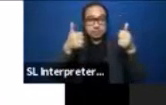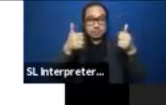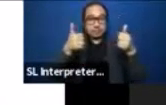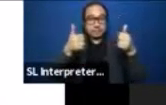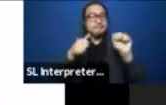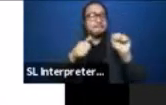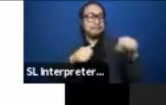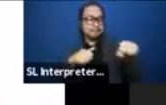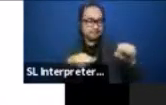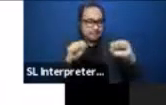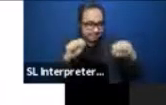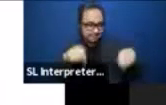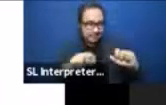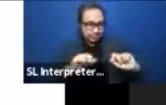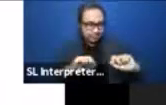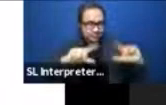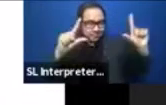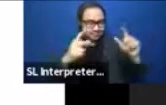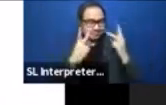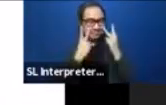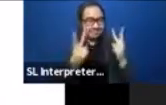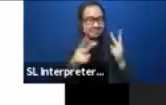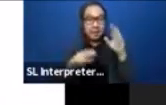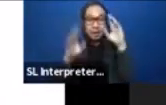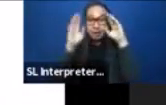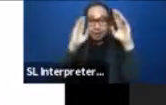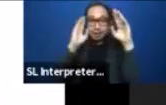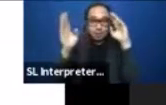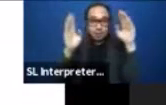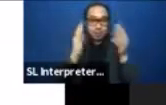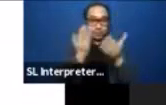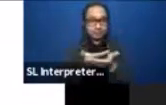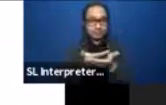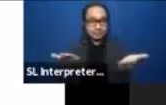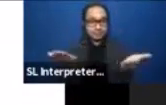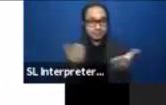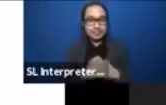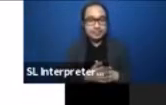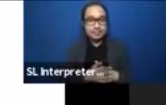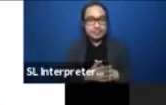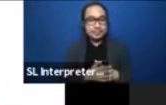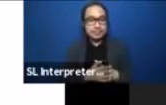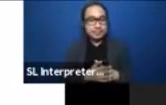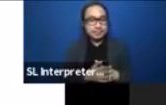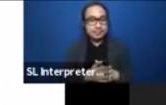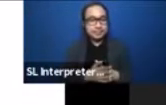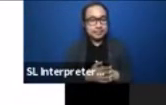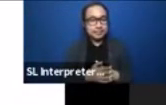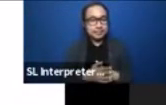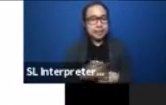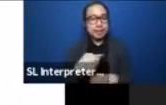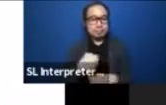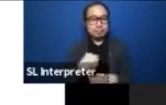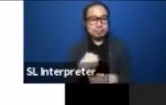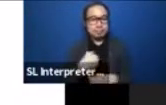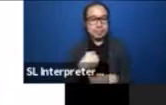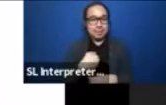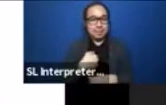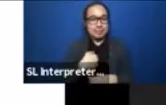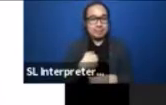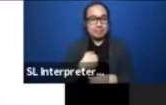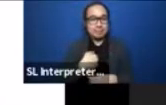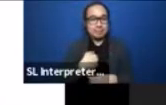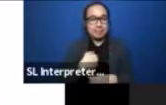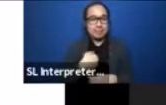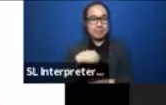Yes, we can. Okay. Okay, hello everyone. I'm Sovananry Tuot from Khanas, Cambodia. It is my great